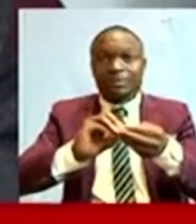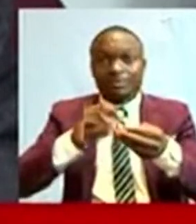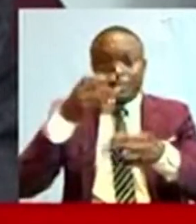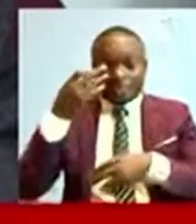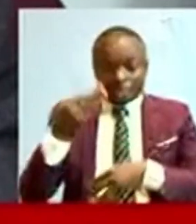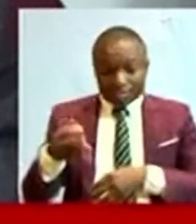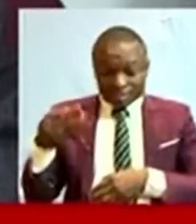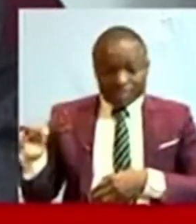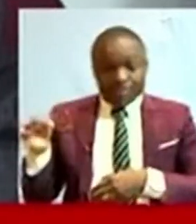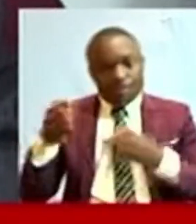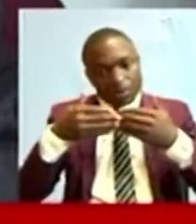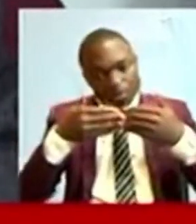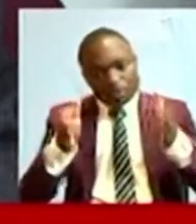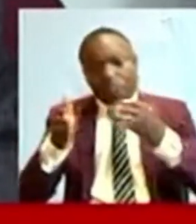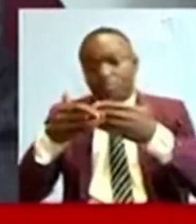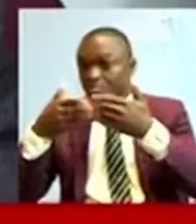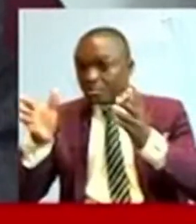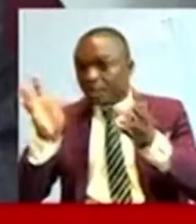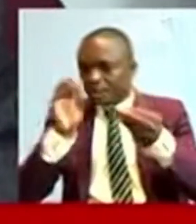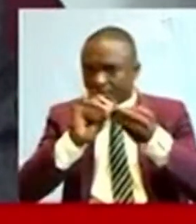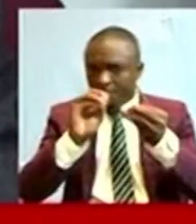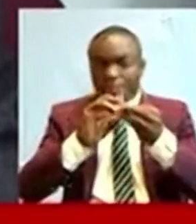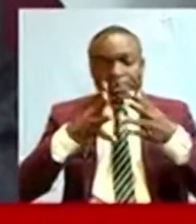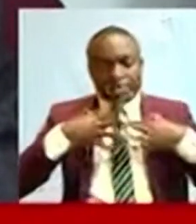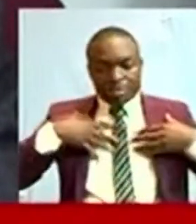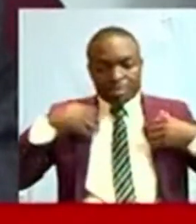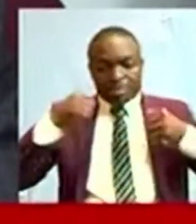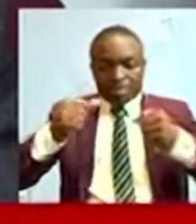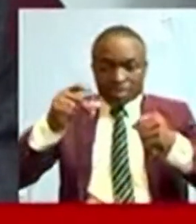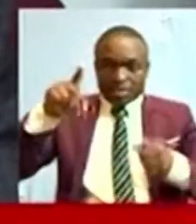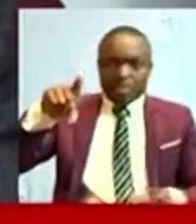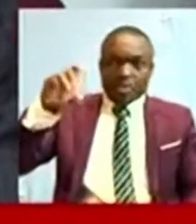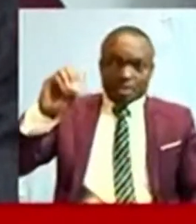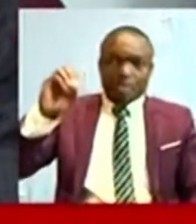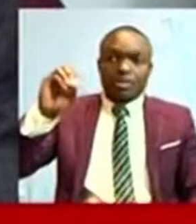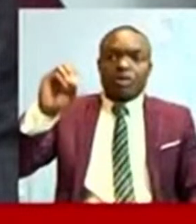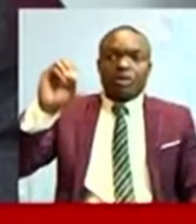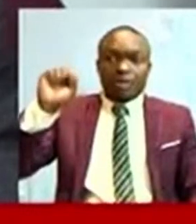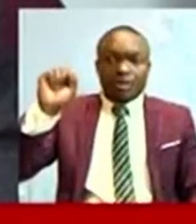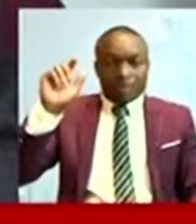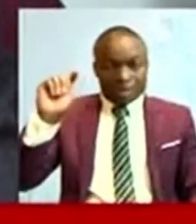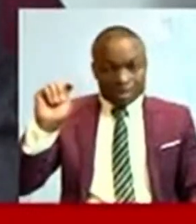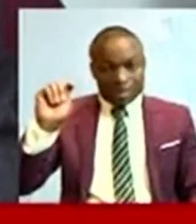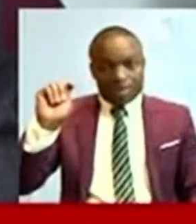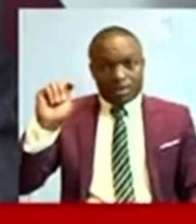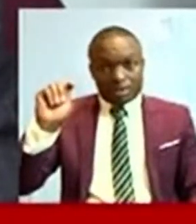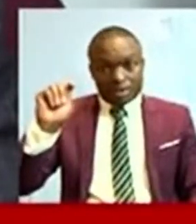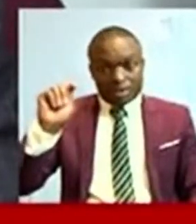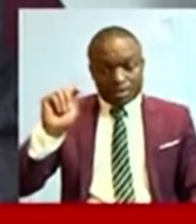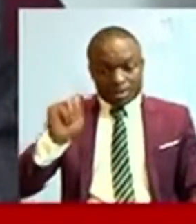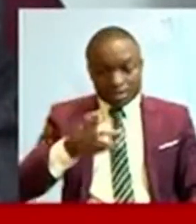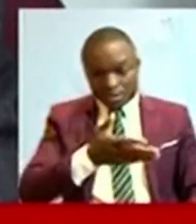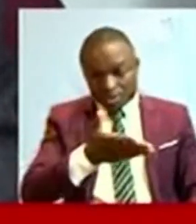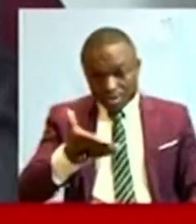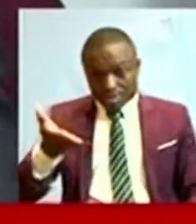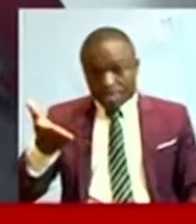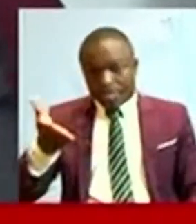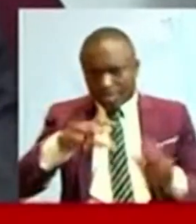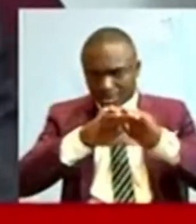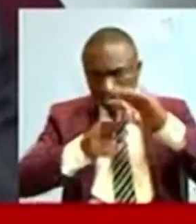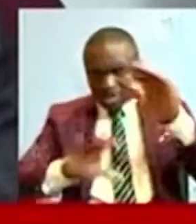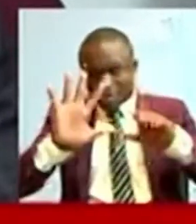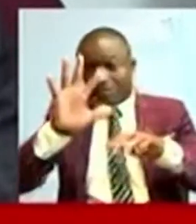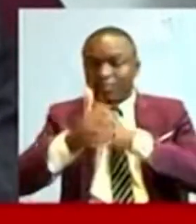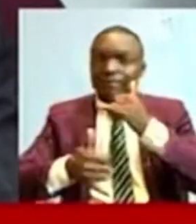facilities, open more health posts and health centers, these under 5 children who have a much easier access to